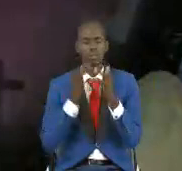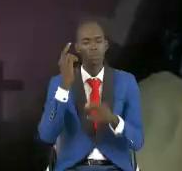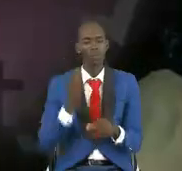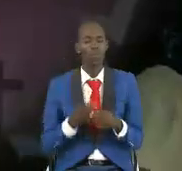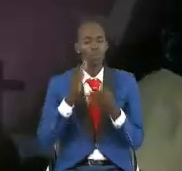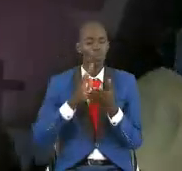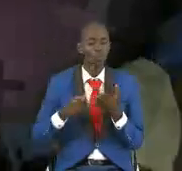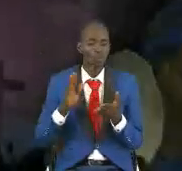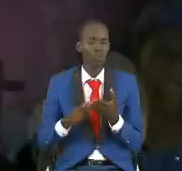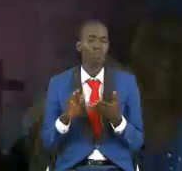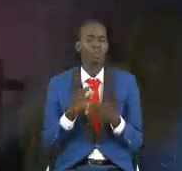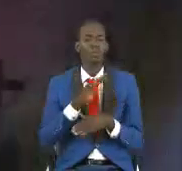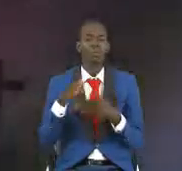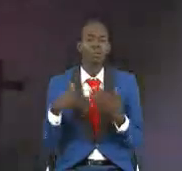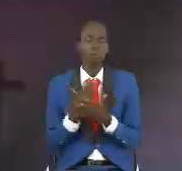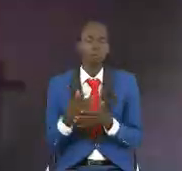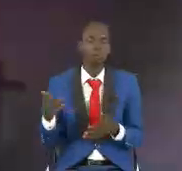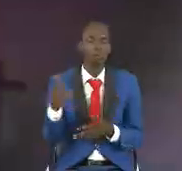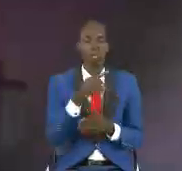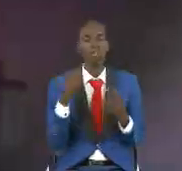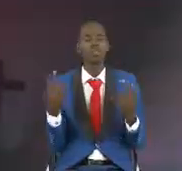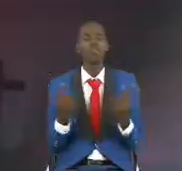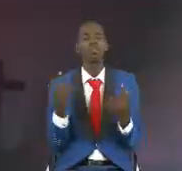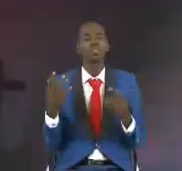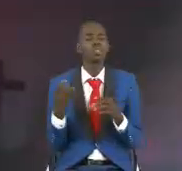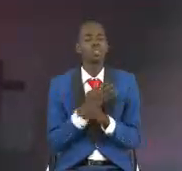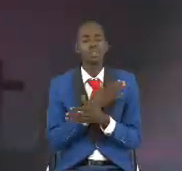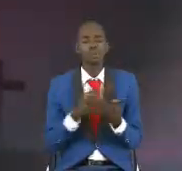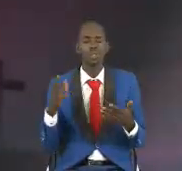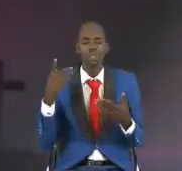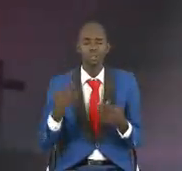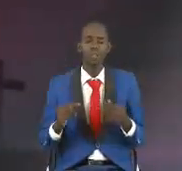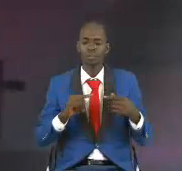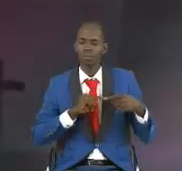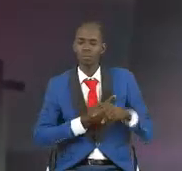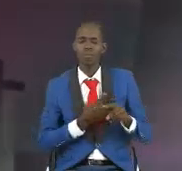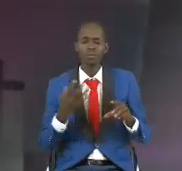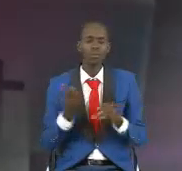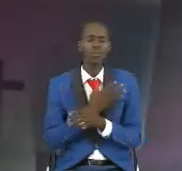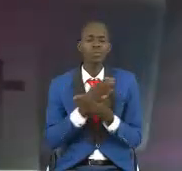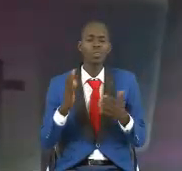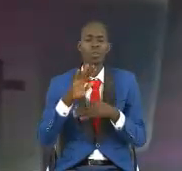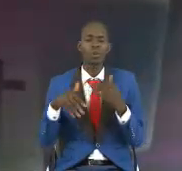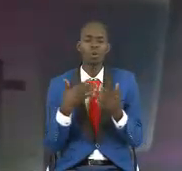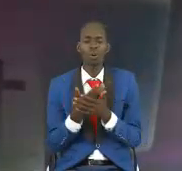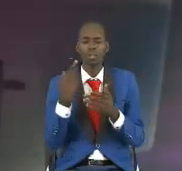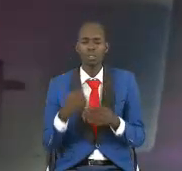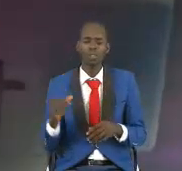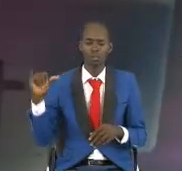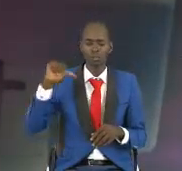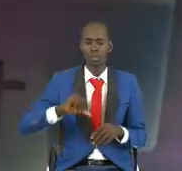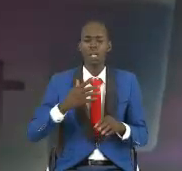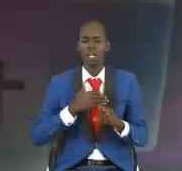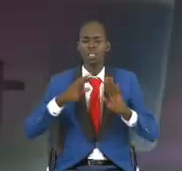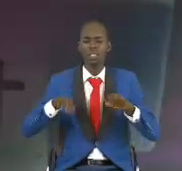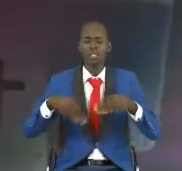Forgive all their sins. Take away the guilt. Take away the condemnation and give them salvation and